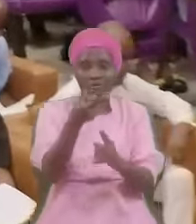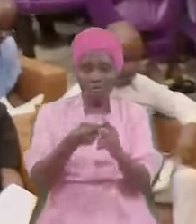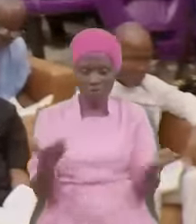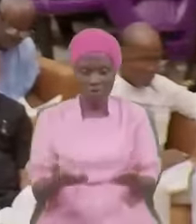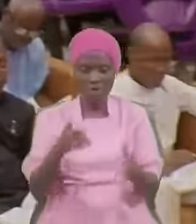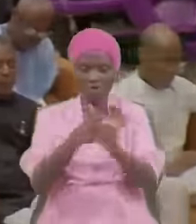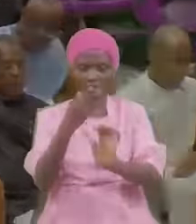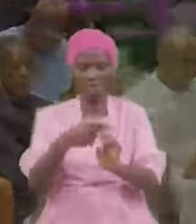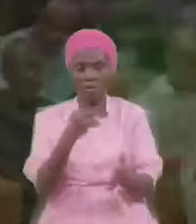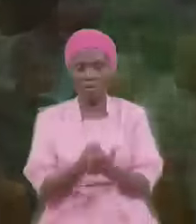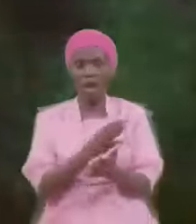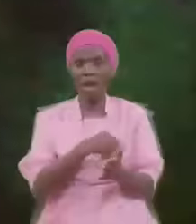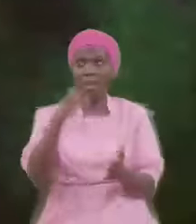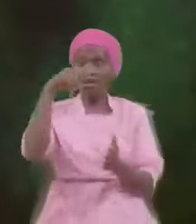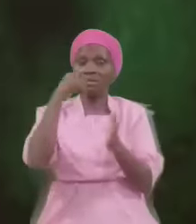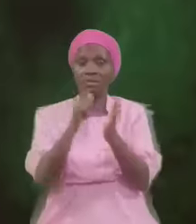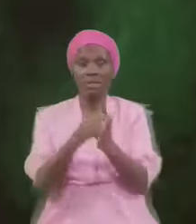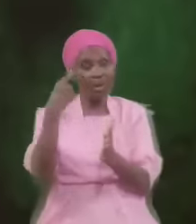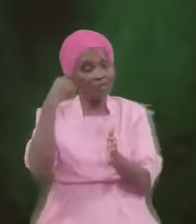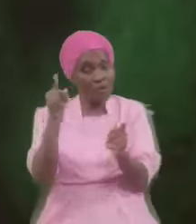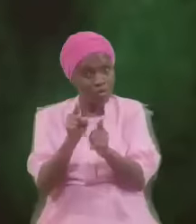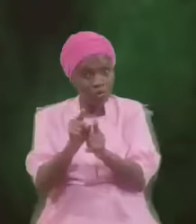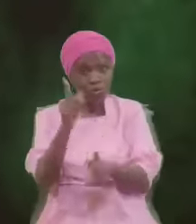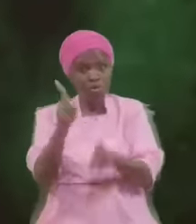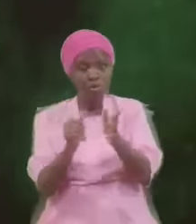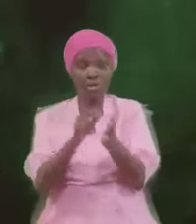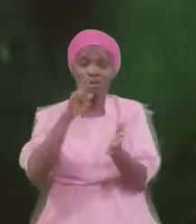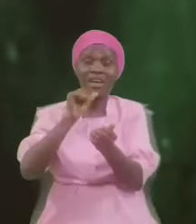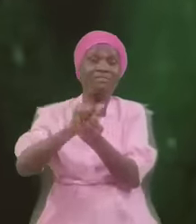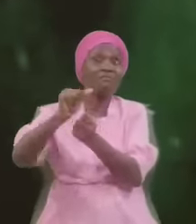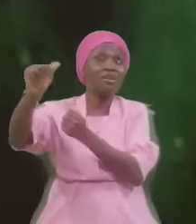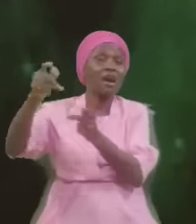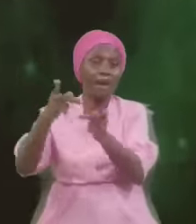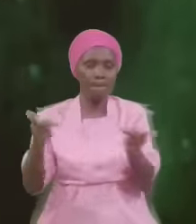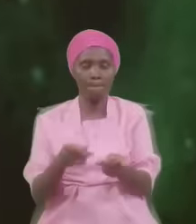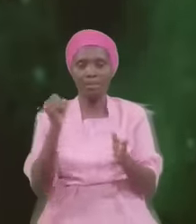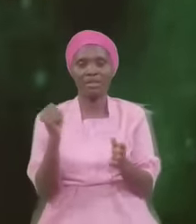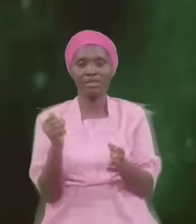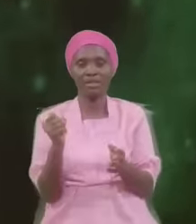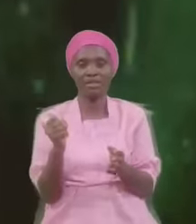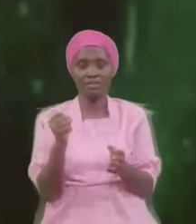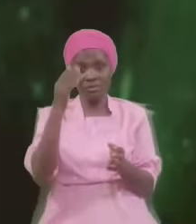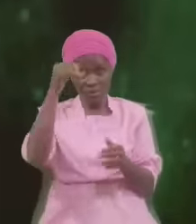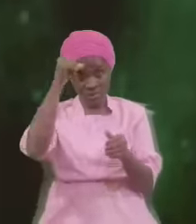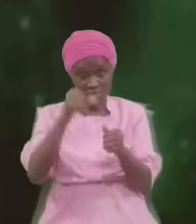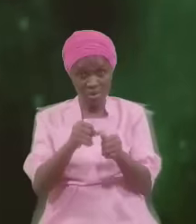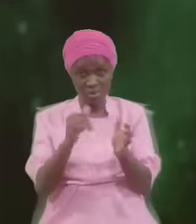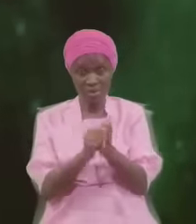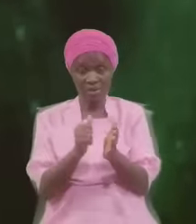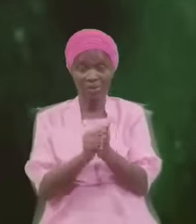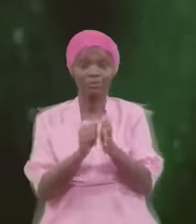says, and for those who are far off, remember, wonders by the apostles for